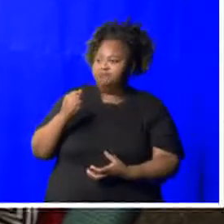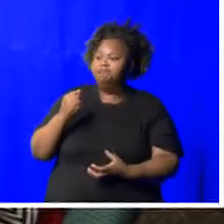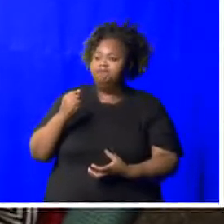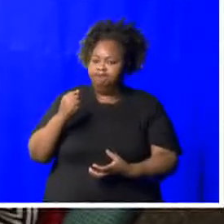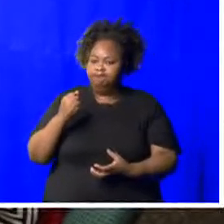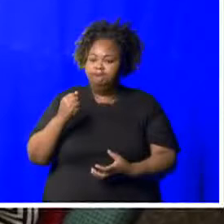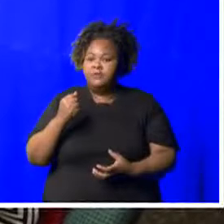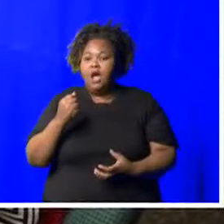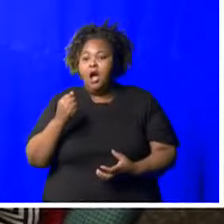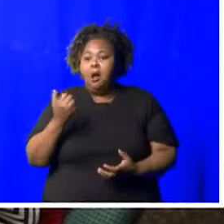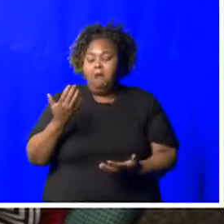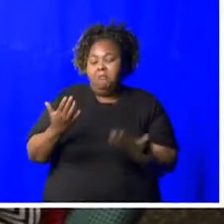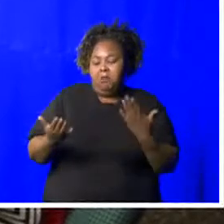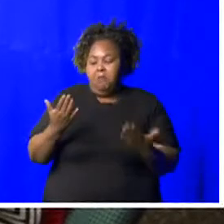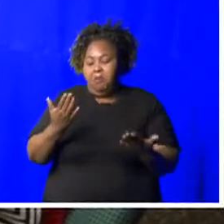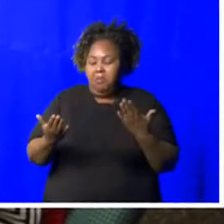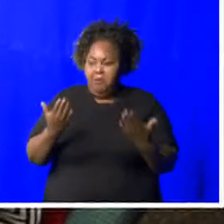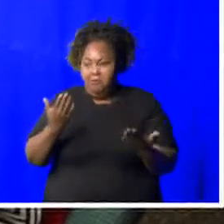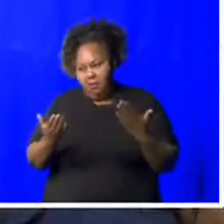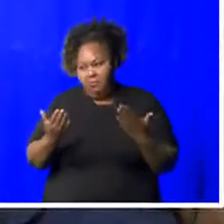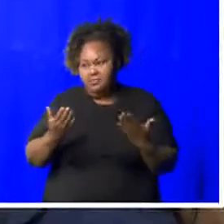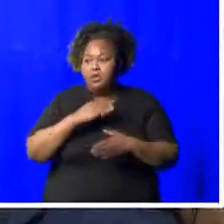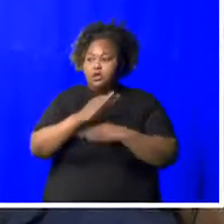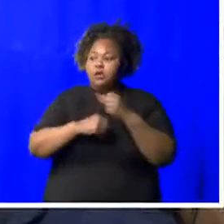2024-2025. Revenue and grants,